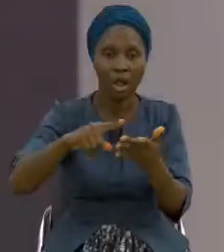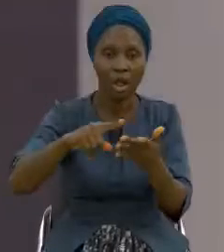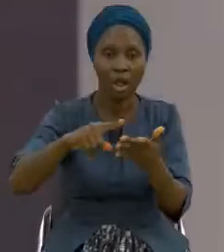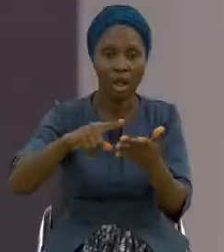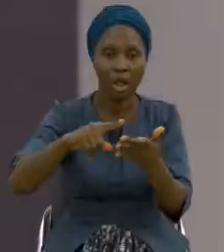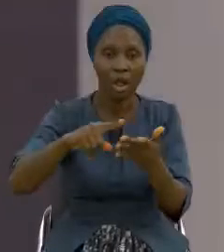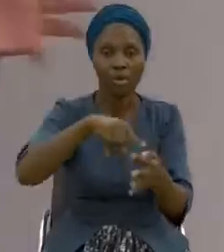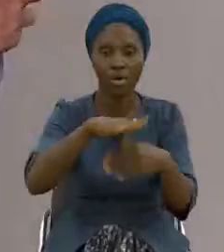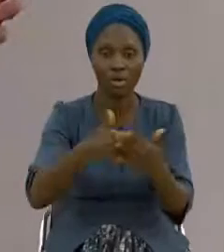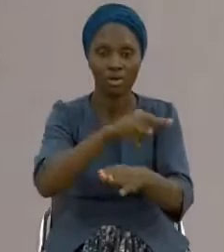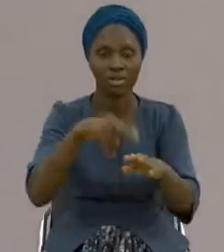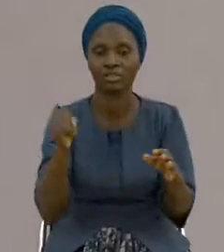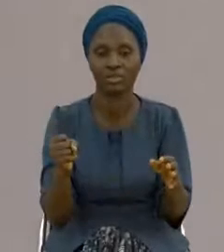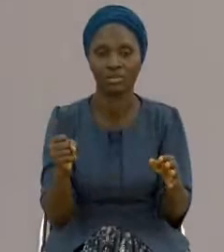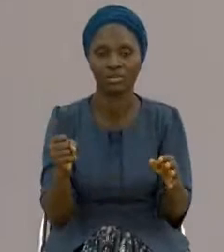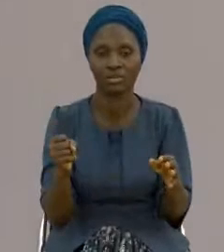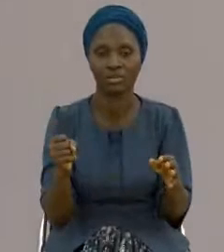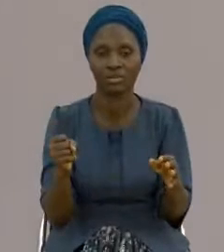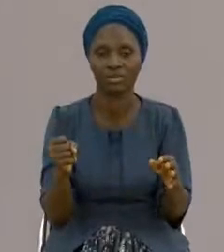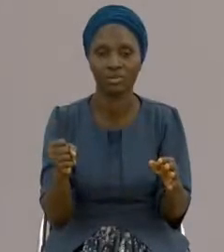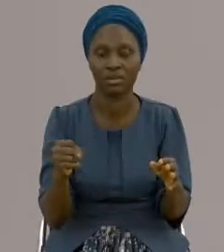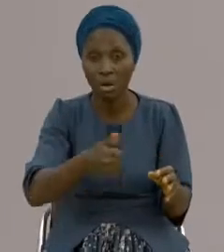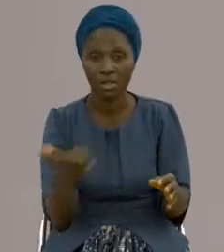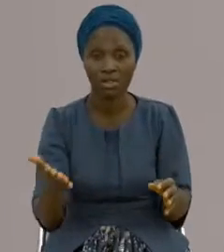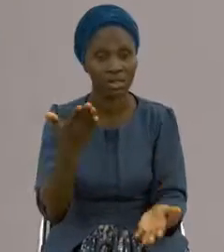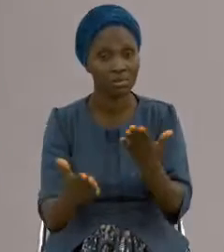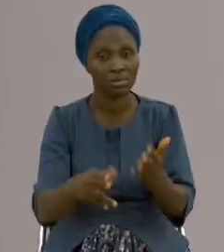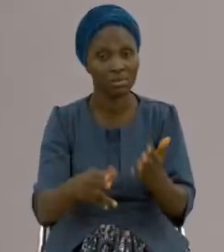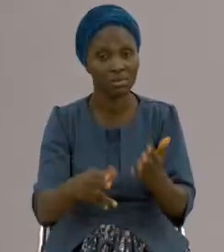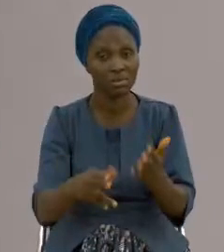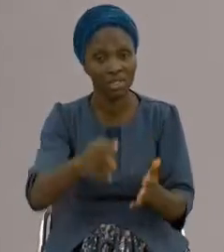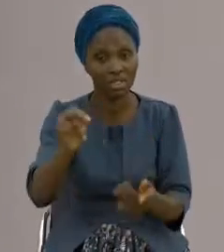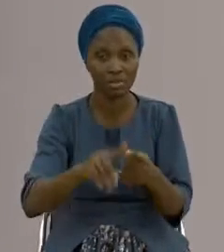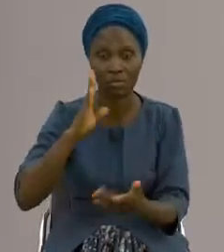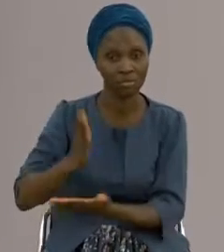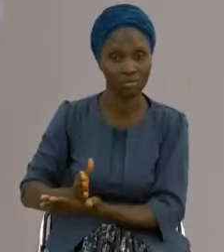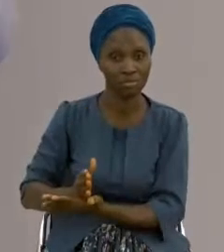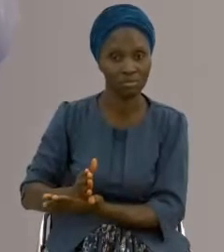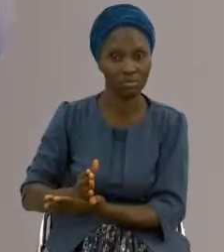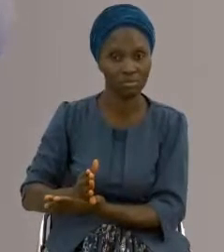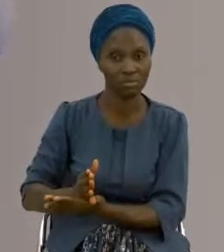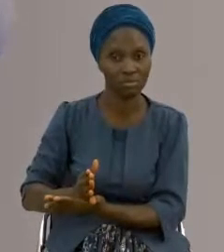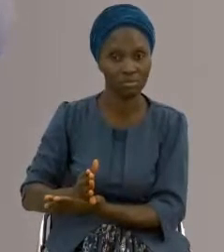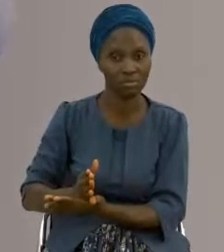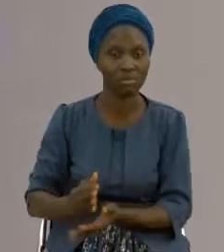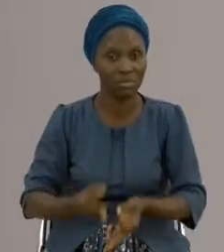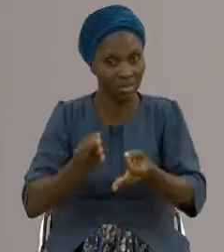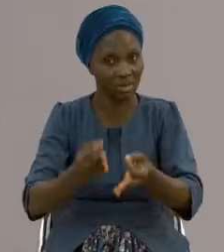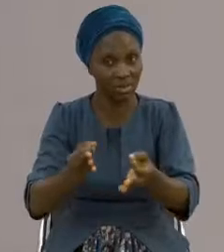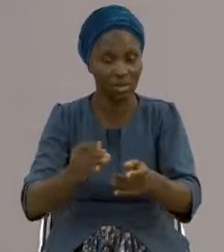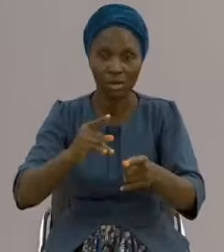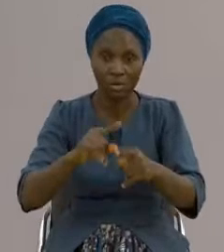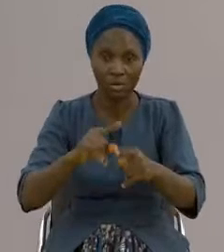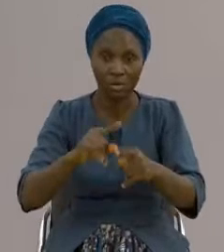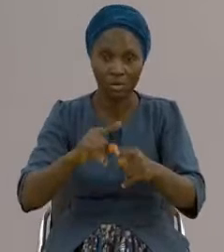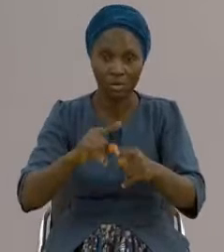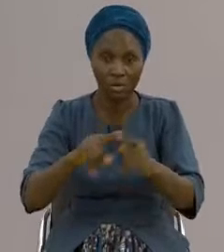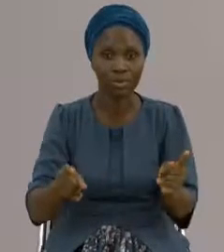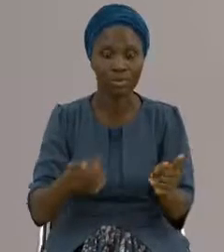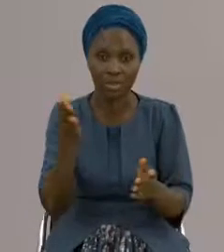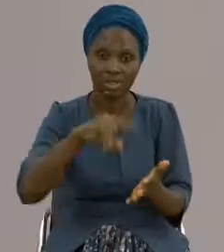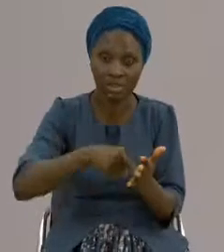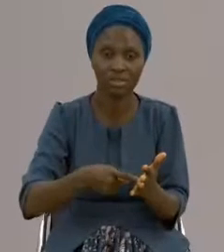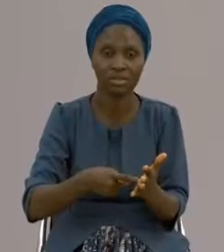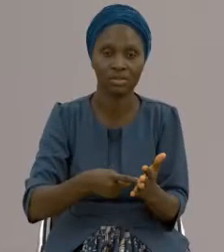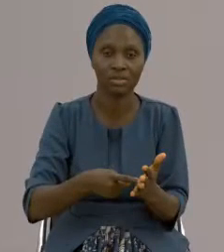aside. Other things we might have to forgo. But there is one thing